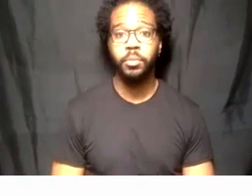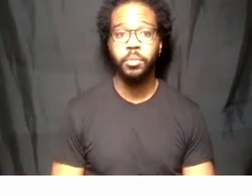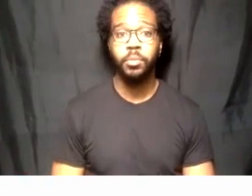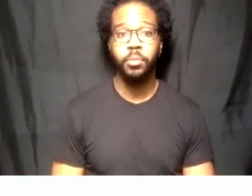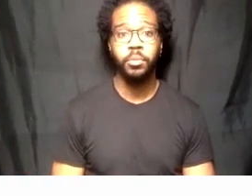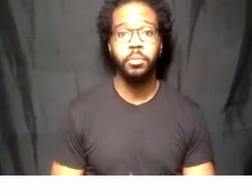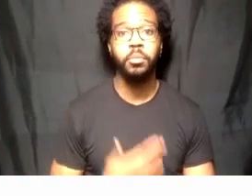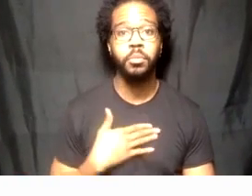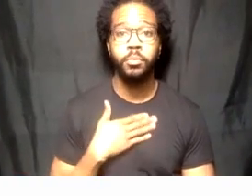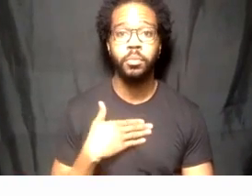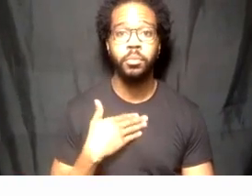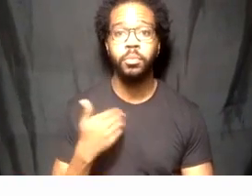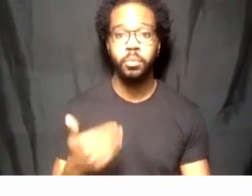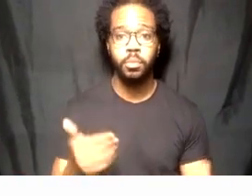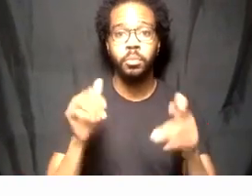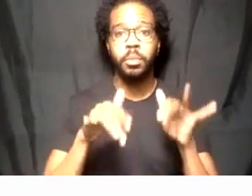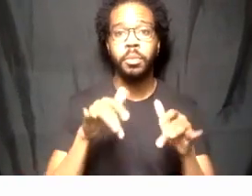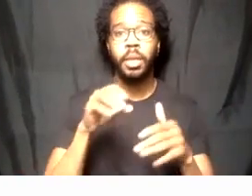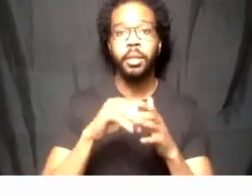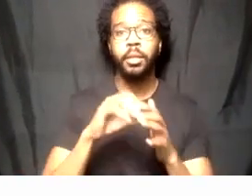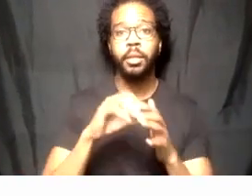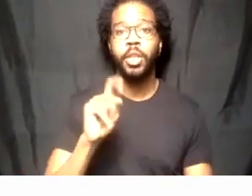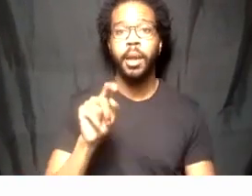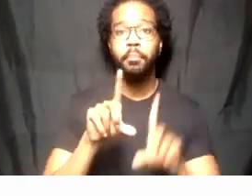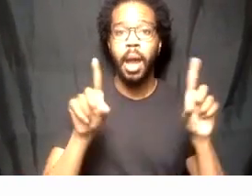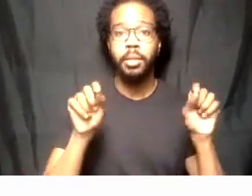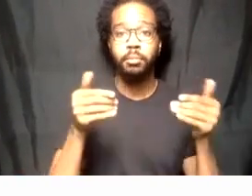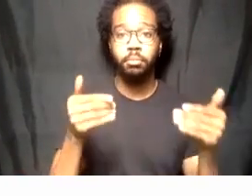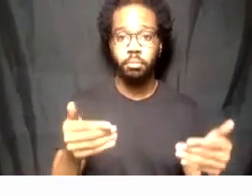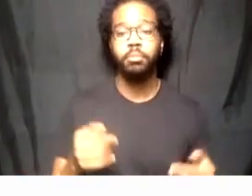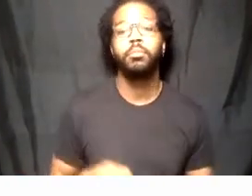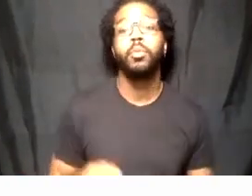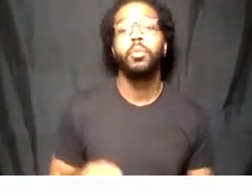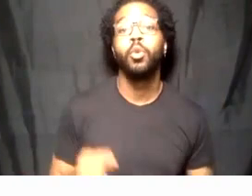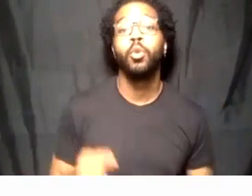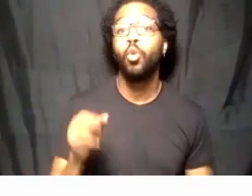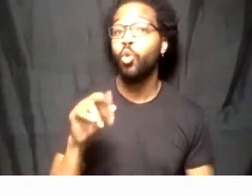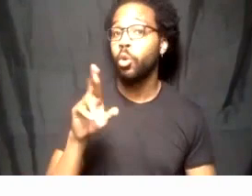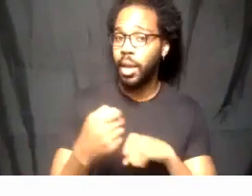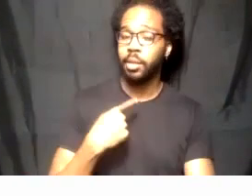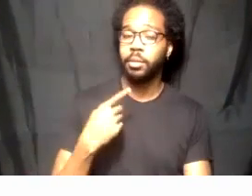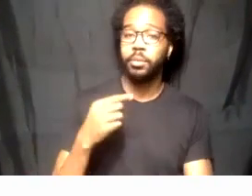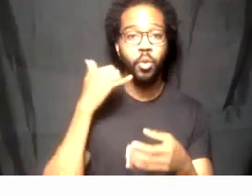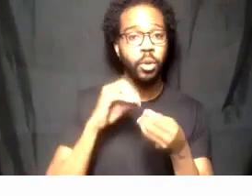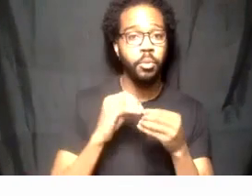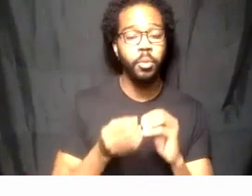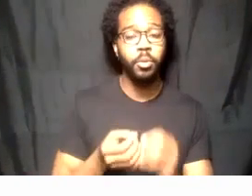Please type in our chat box, or you can text us at